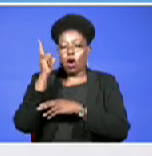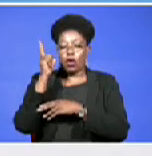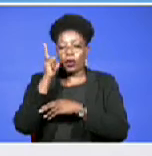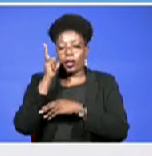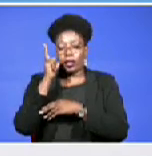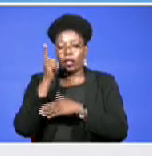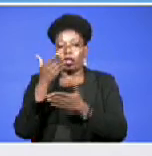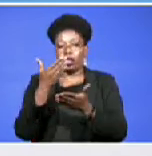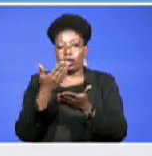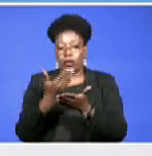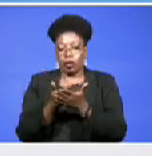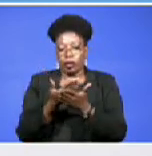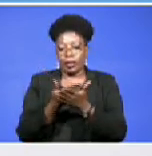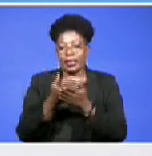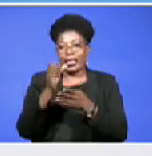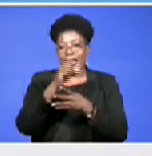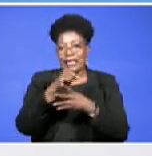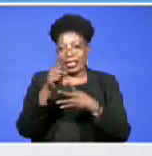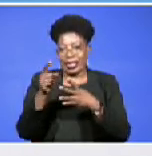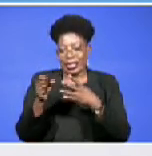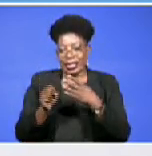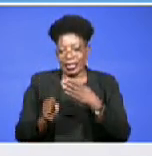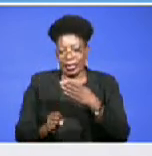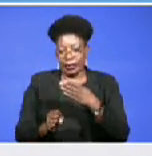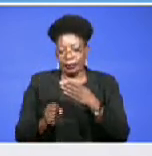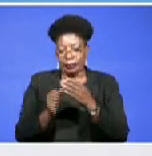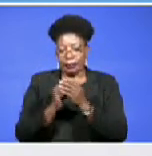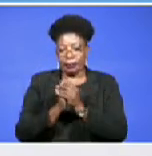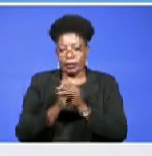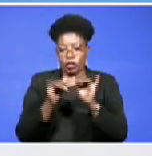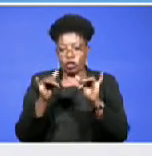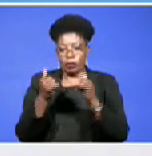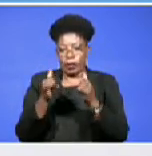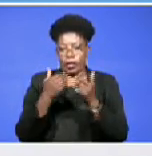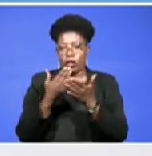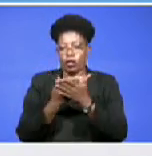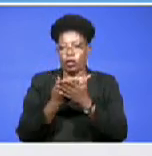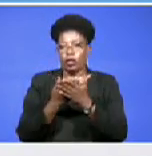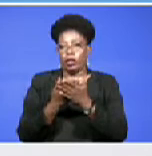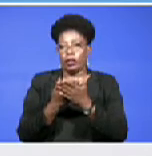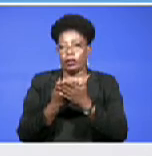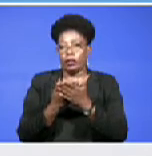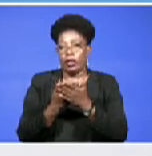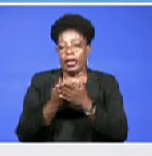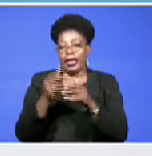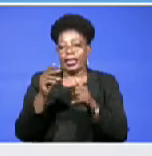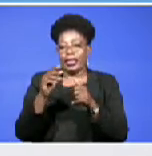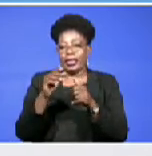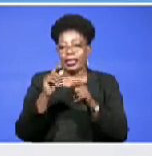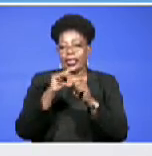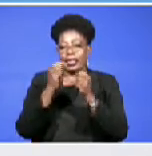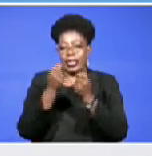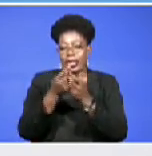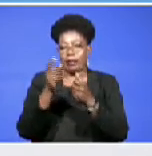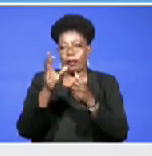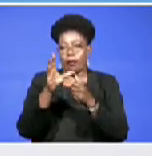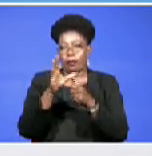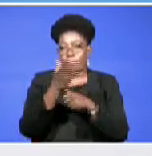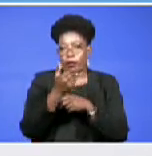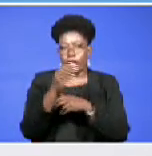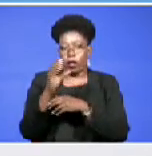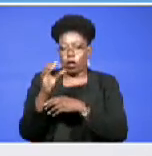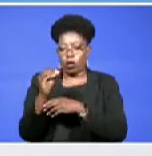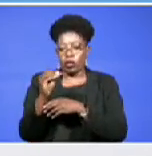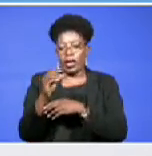impressive sophomore season for the Missouri Valley Vikings. Lauren played a vital role in the team's 15-0 start, recording 8